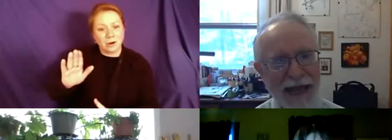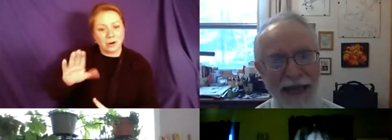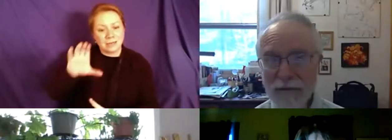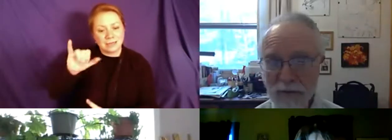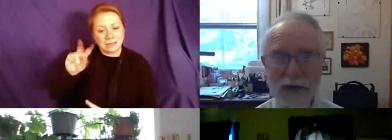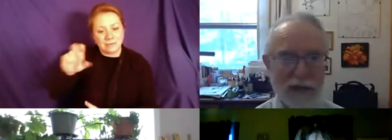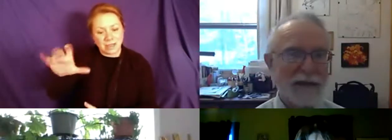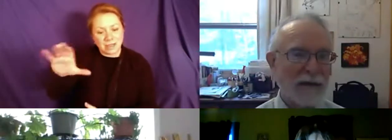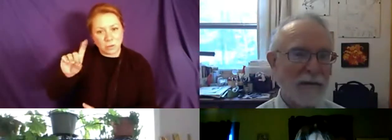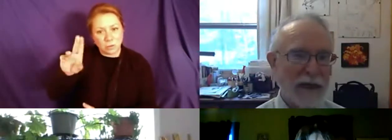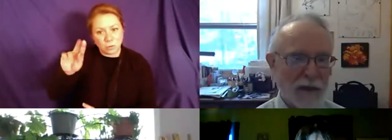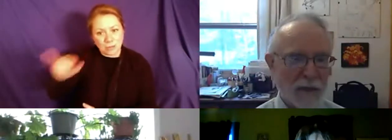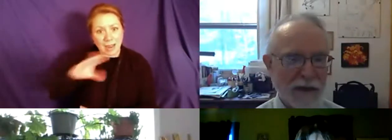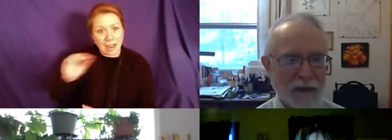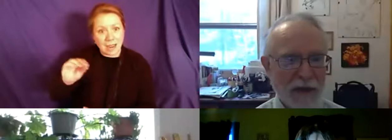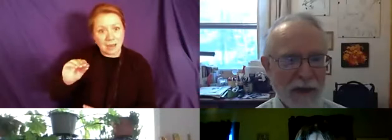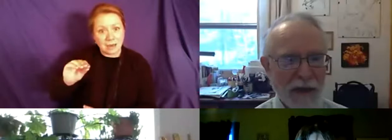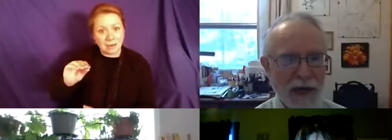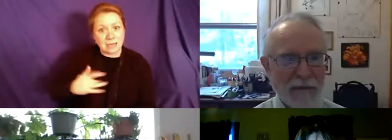duty and from a sense of the